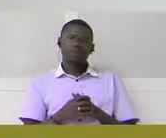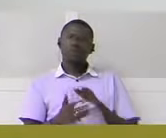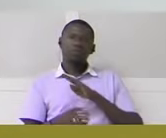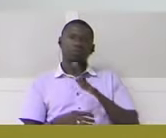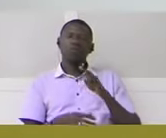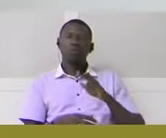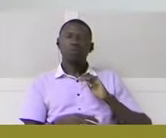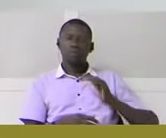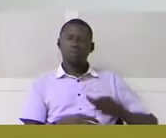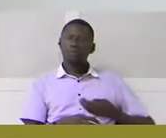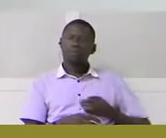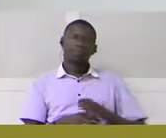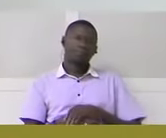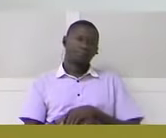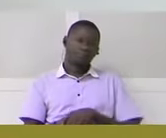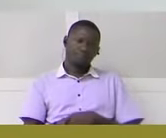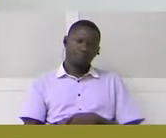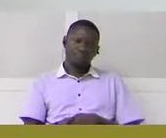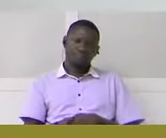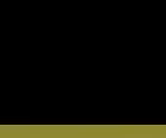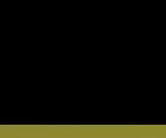ma. Hani.